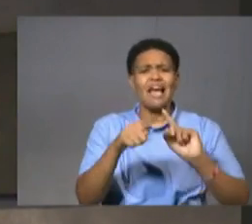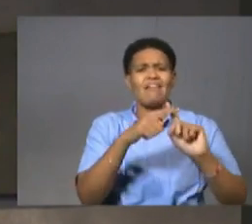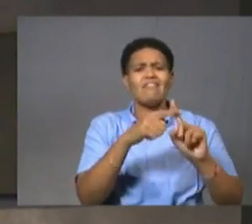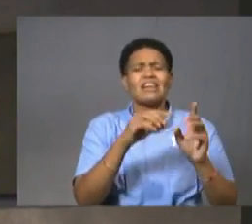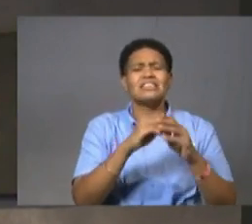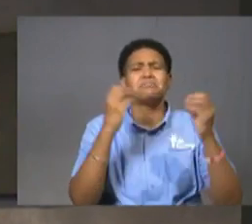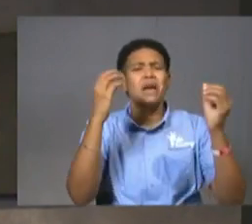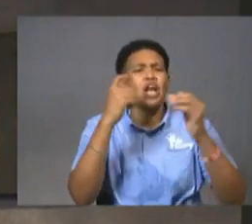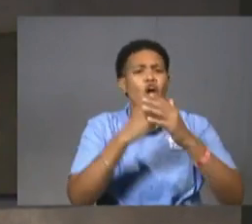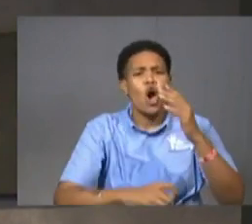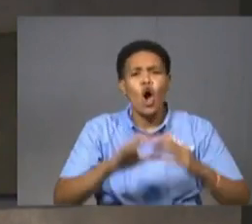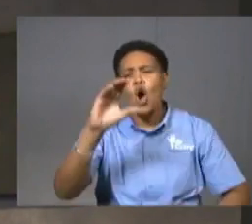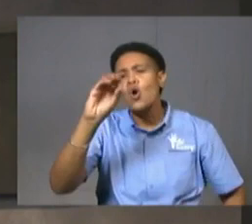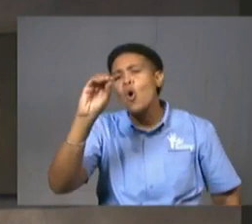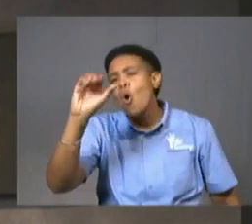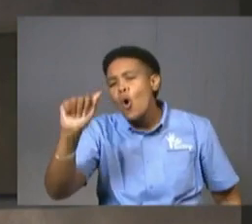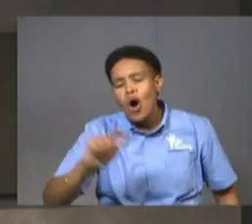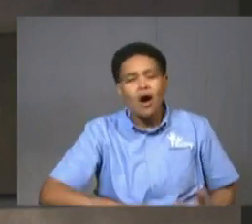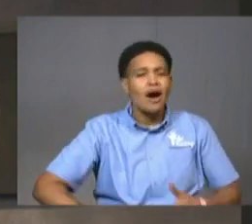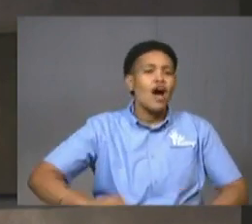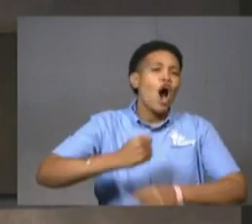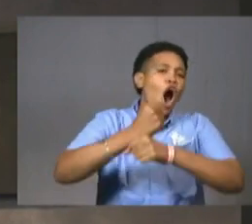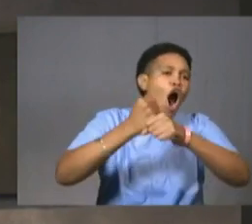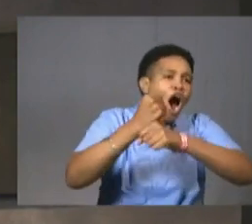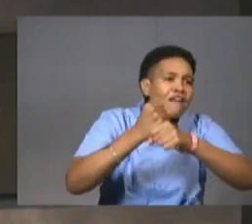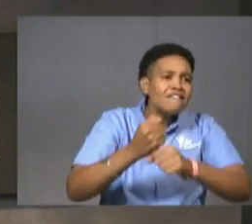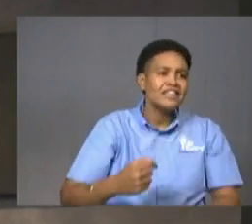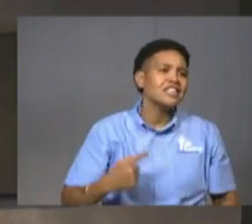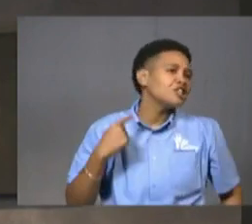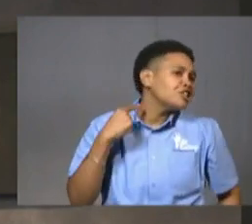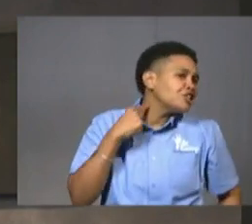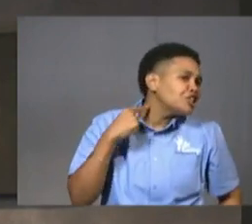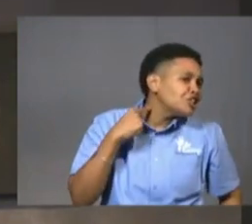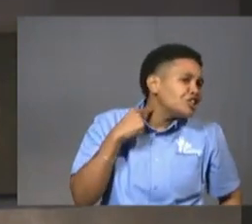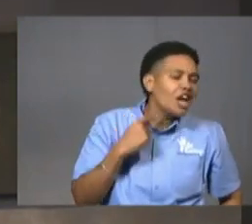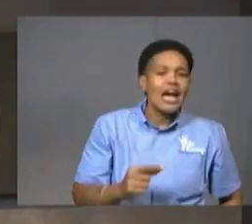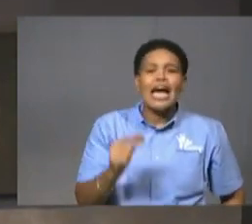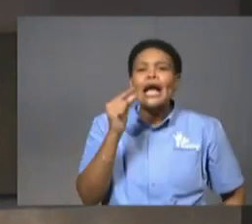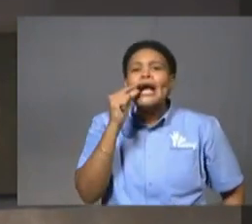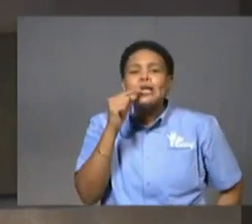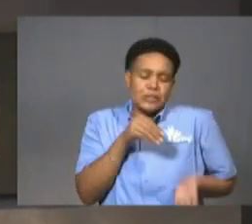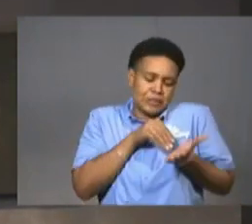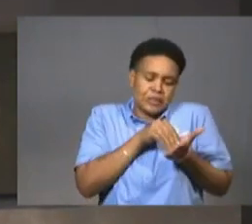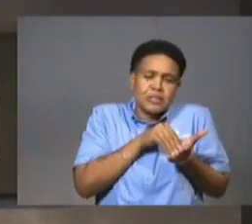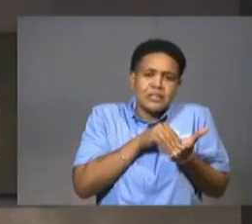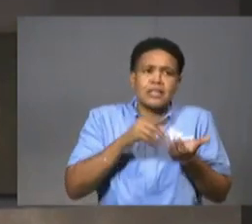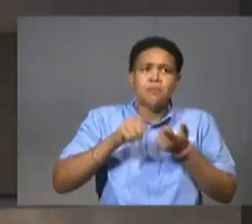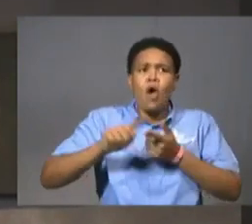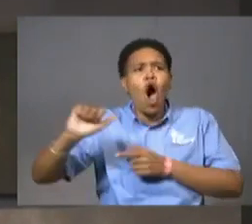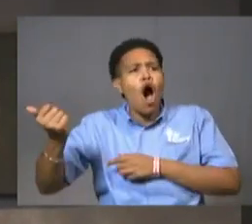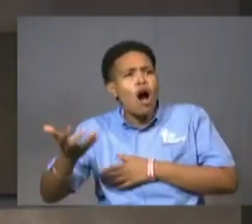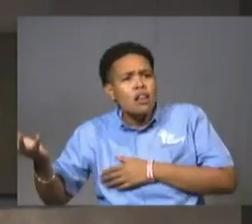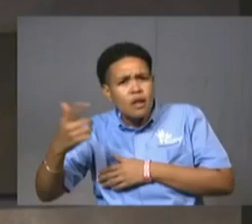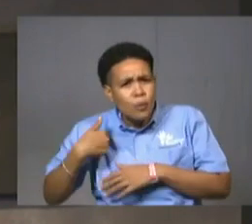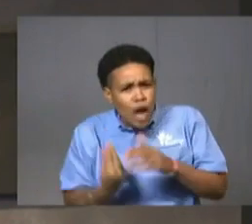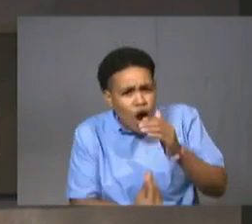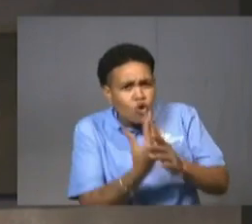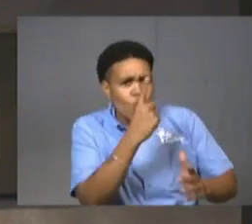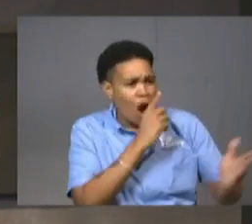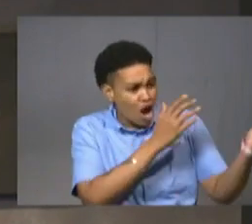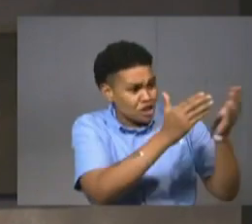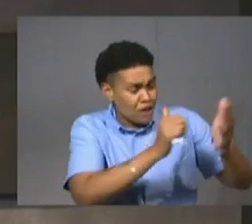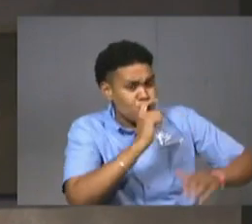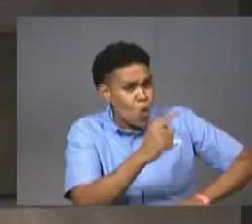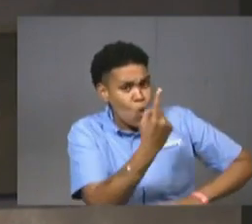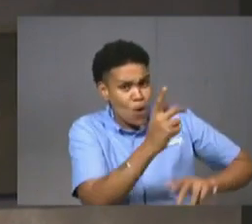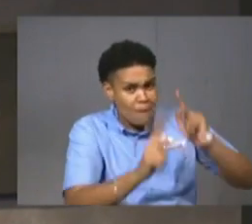coffee, ginger, cannabis, and others. We can grow and serve not only our people in terms of